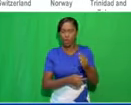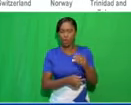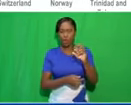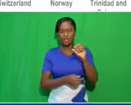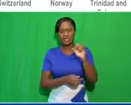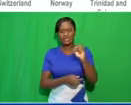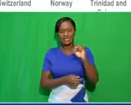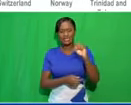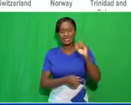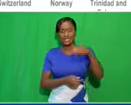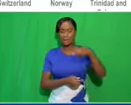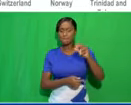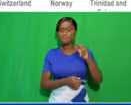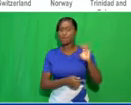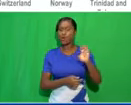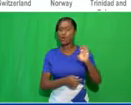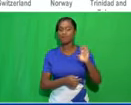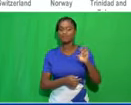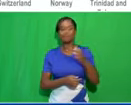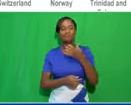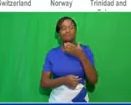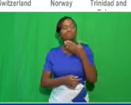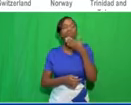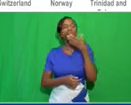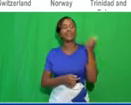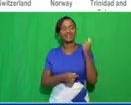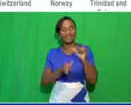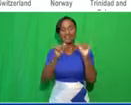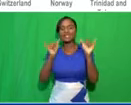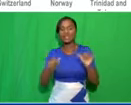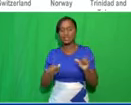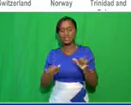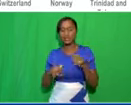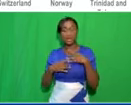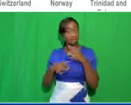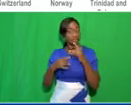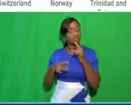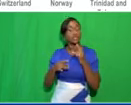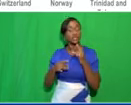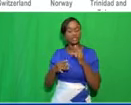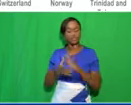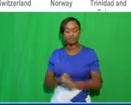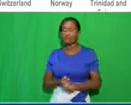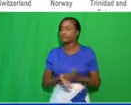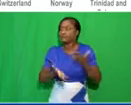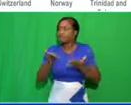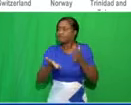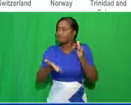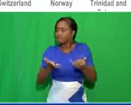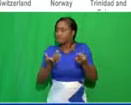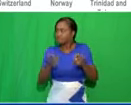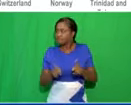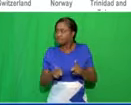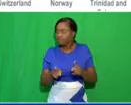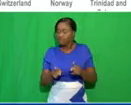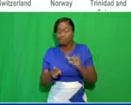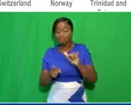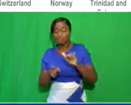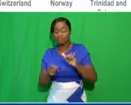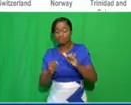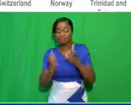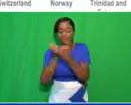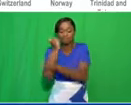there's more resilience. I think that's an interesting finding. Yeah. And perhaps what happens there is that those countries would